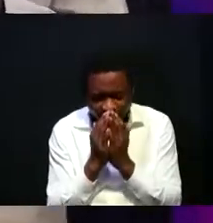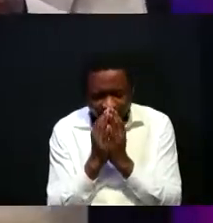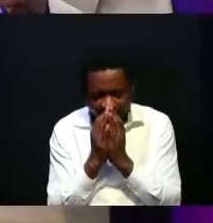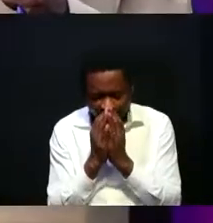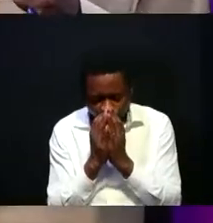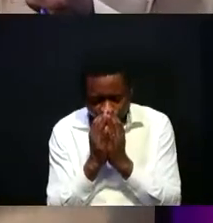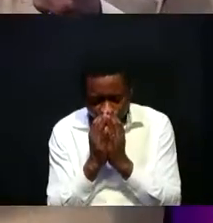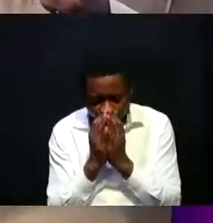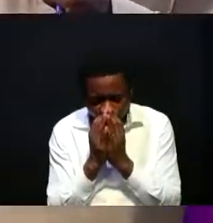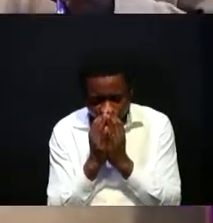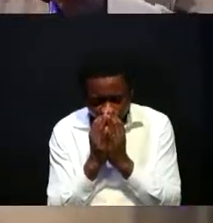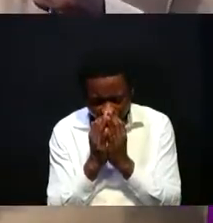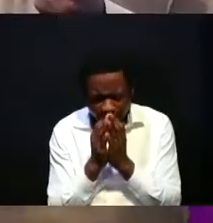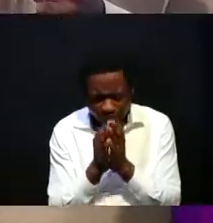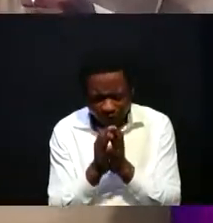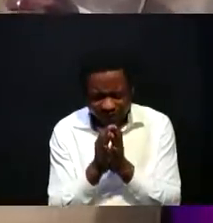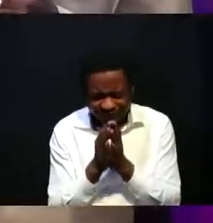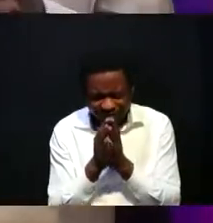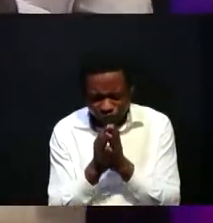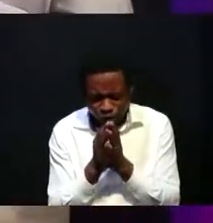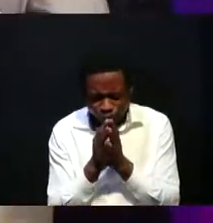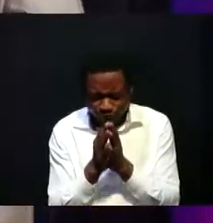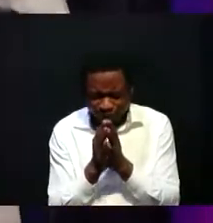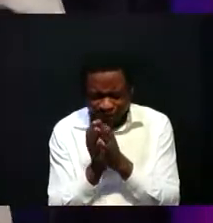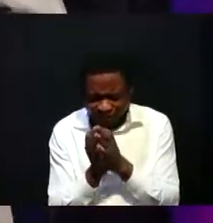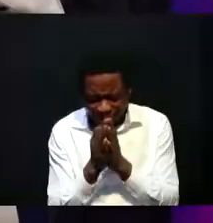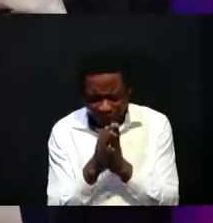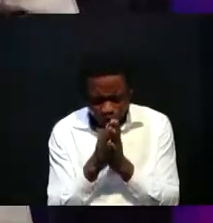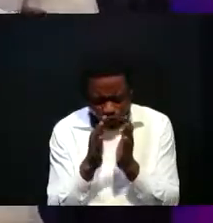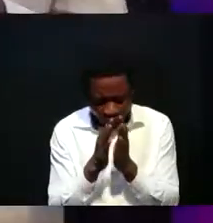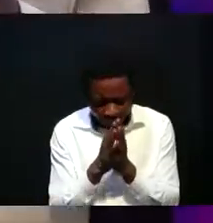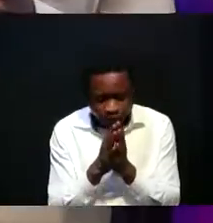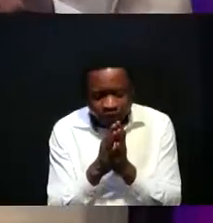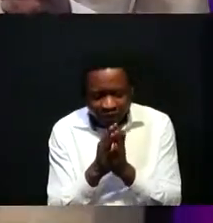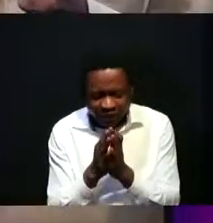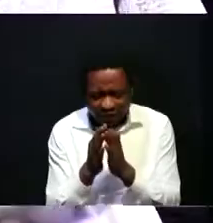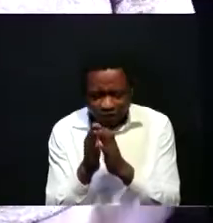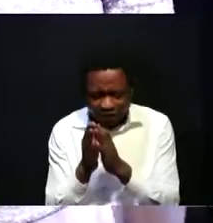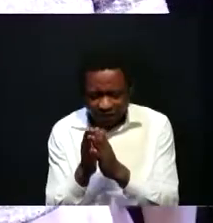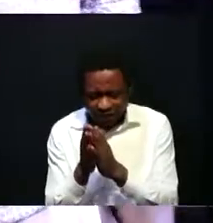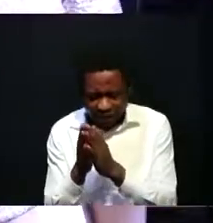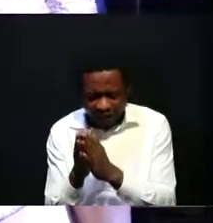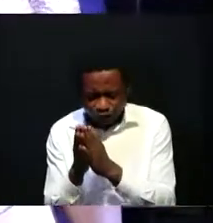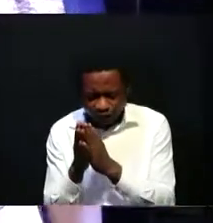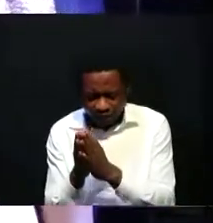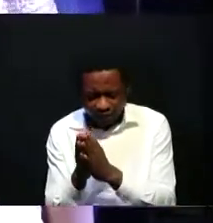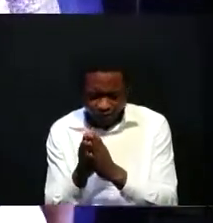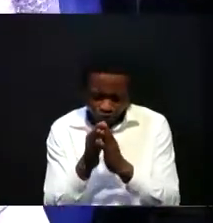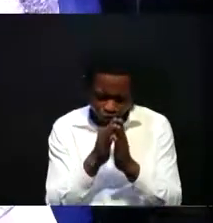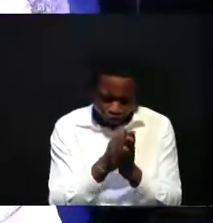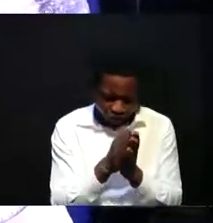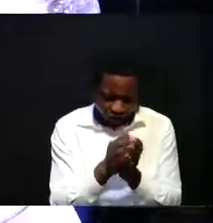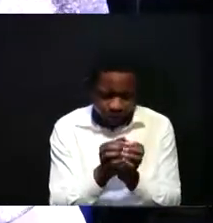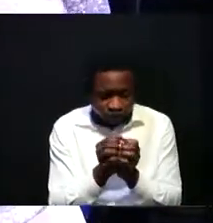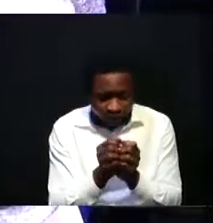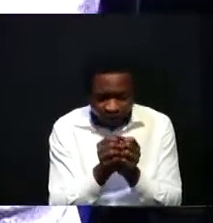Oh Lord our God, we pray for wayward children, O God. We pray for children who are causing problems to their